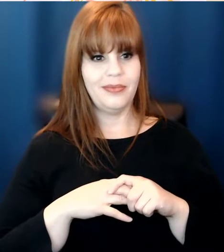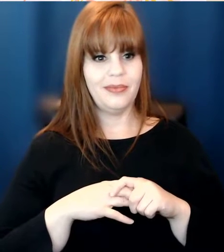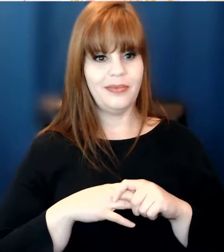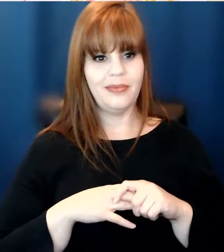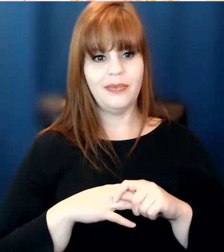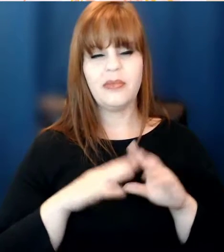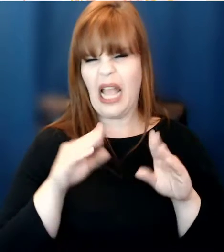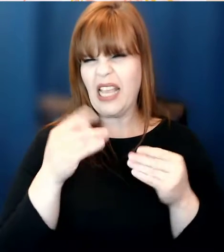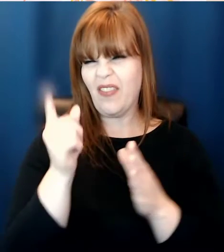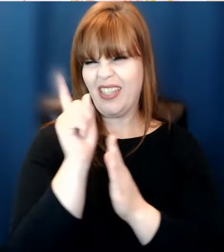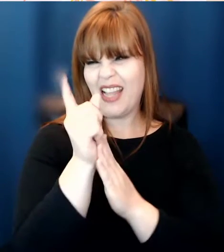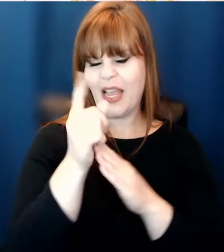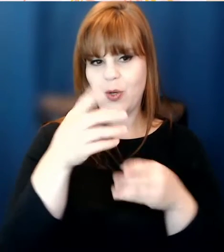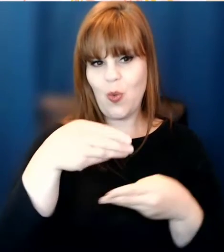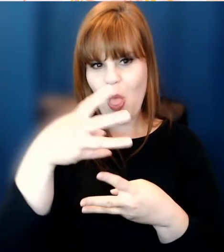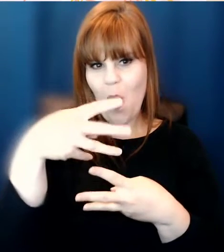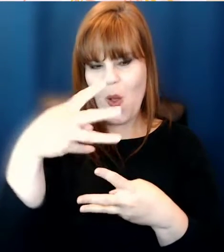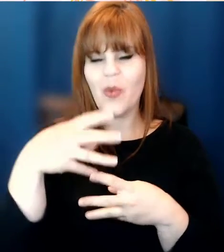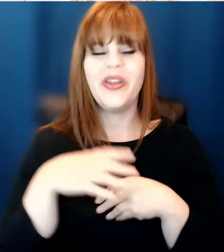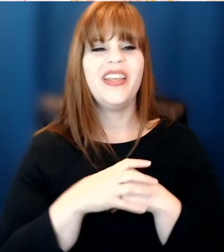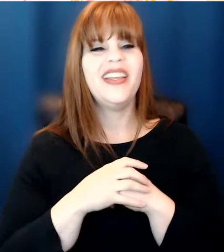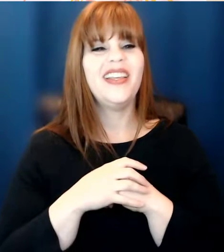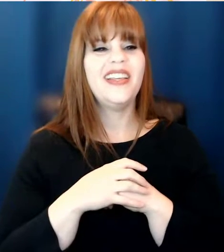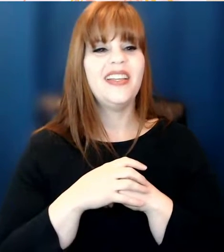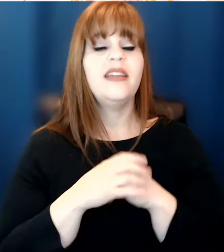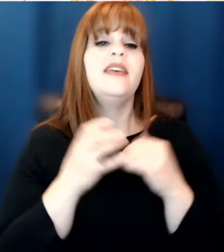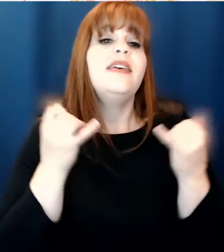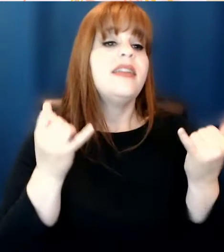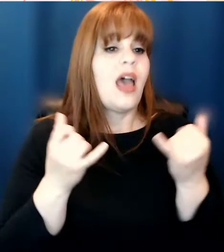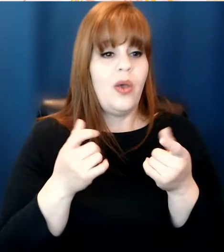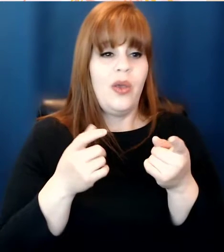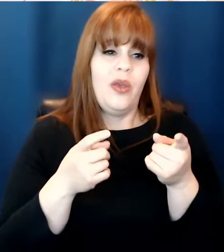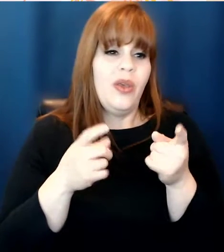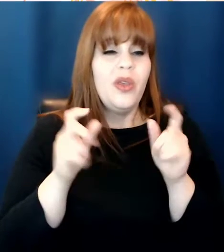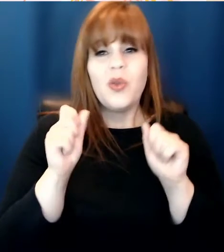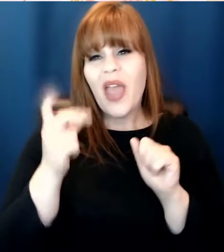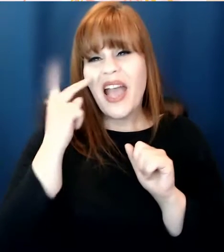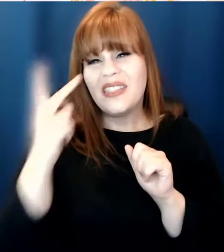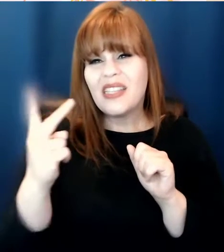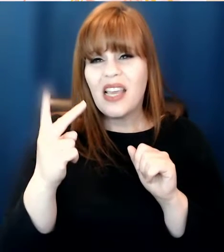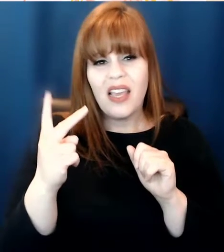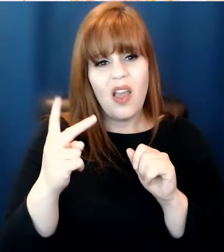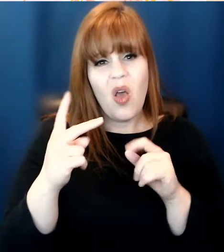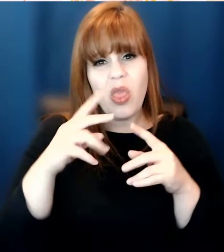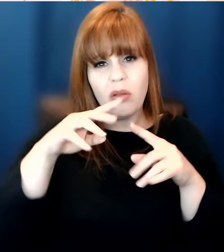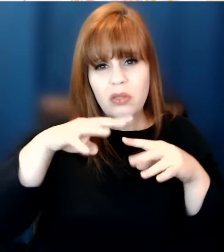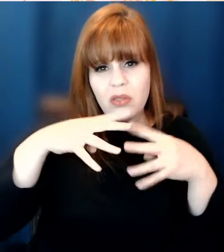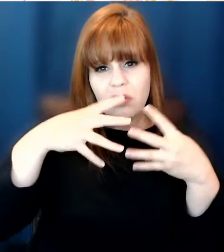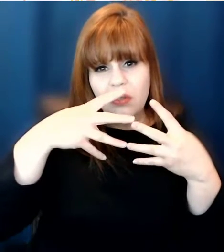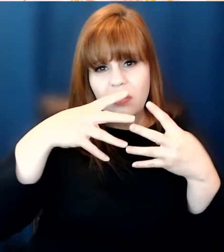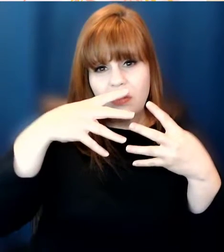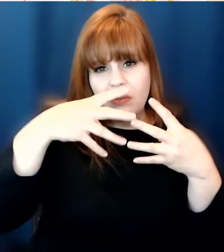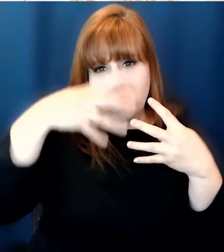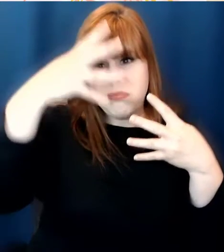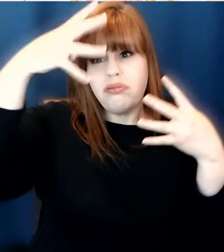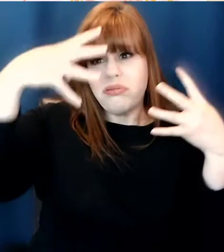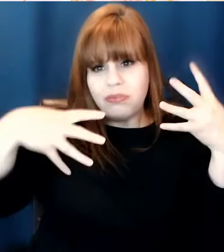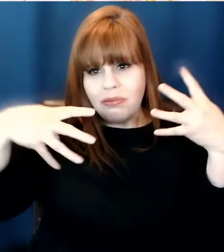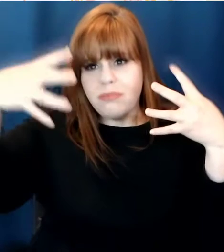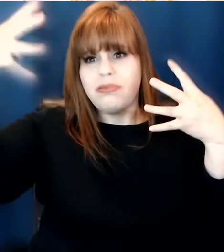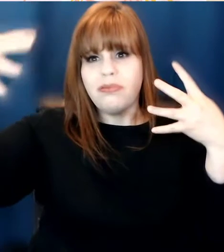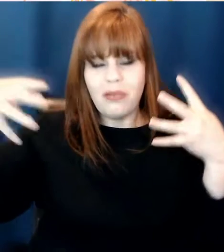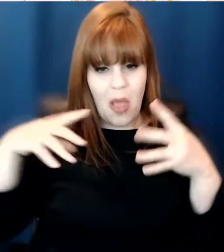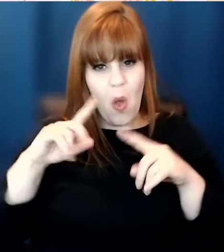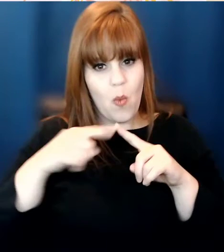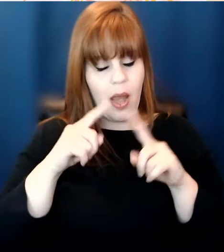just give it a second to load here. So now, you could see that those huge spikes whenever I was raising my